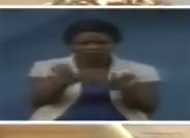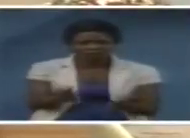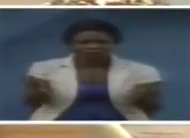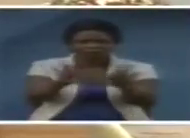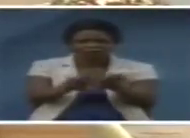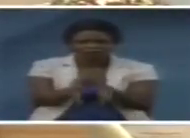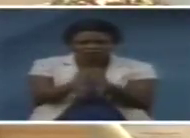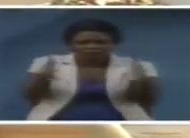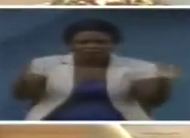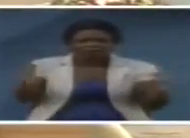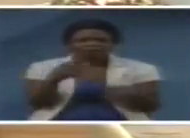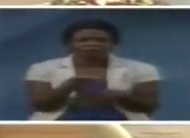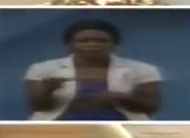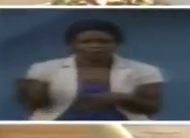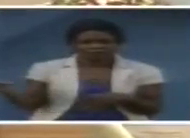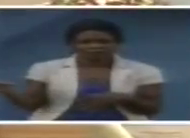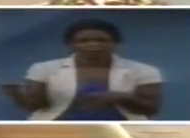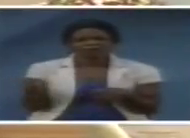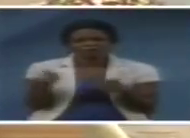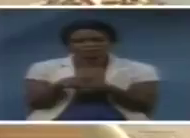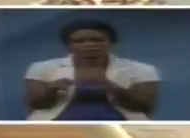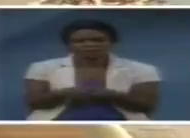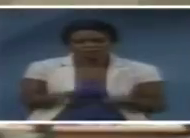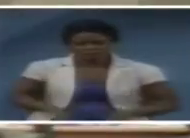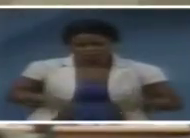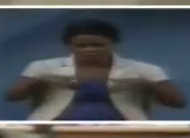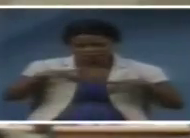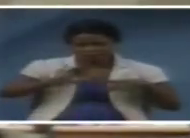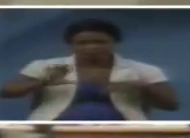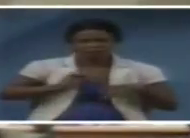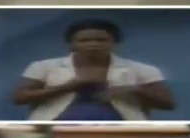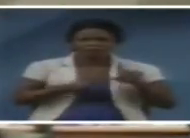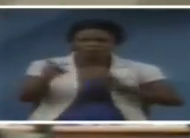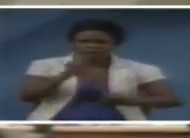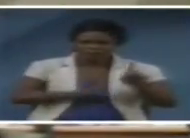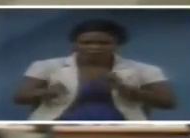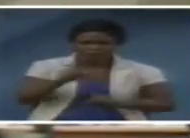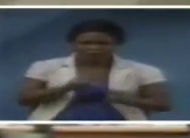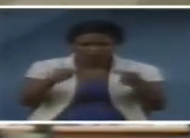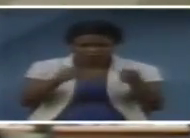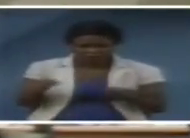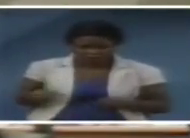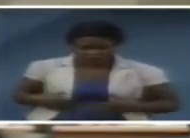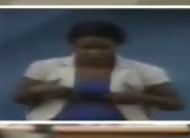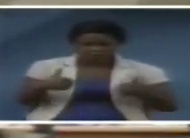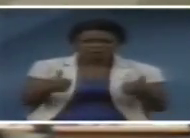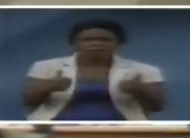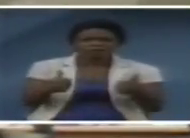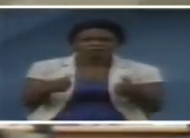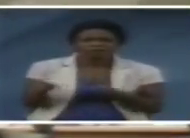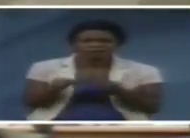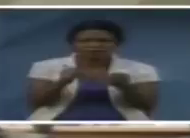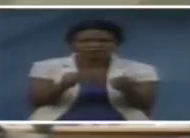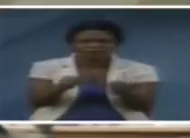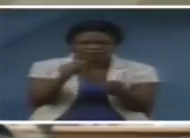Mr. Speaker, health is key to enhancing productivity and the welfare of our people. In